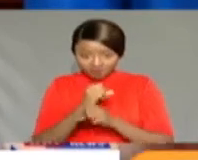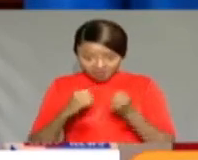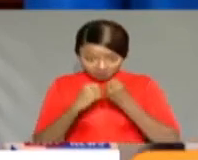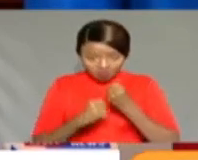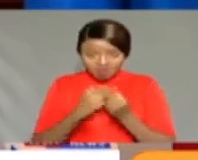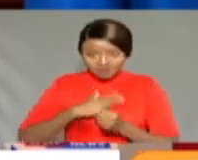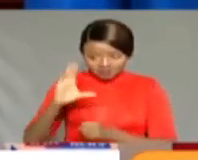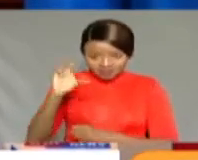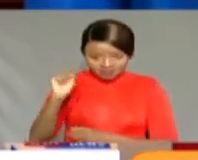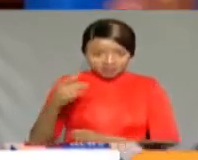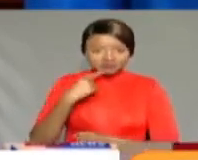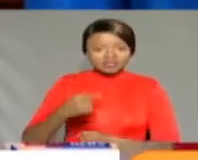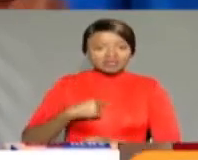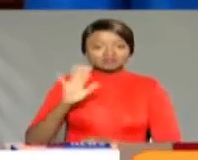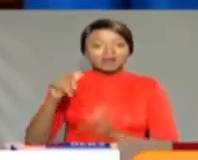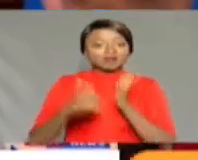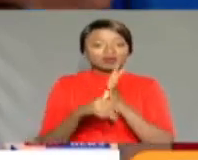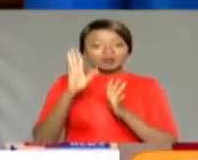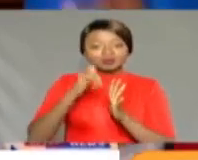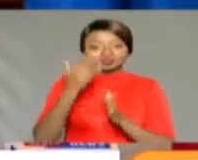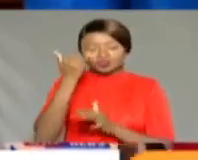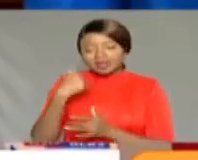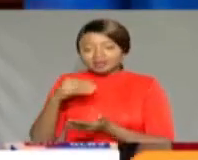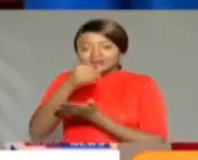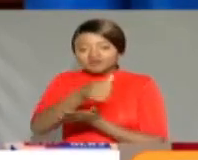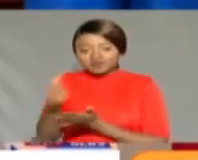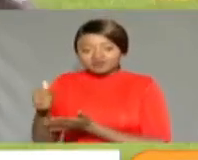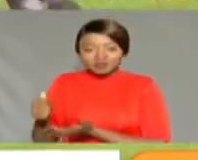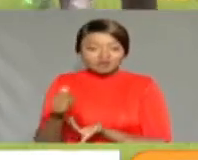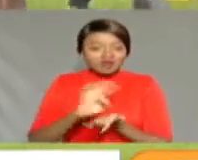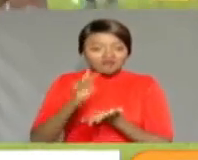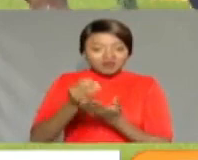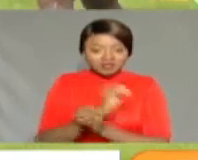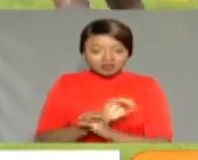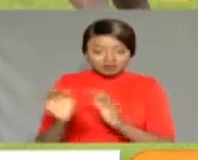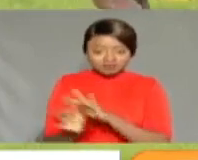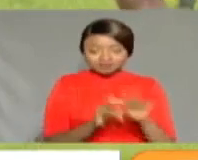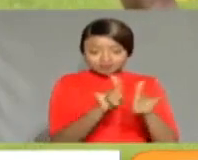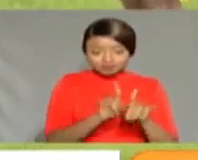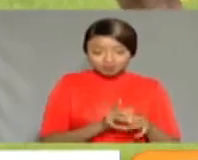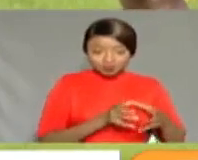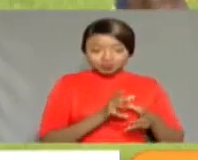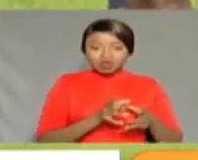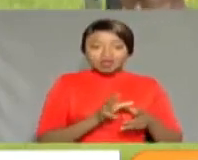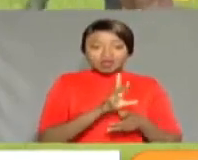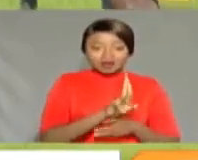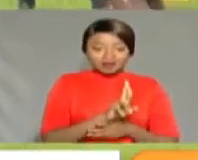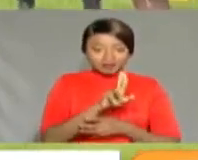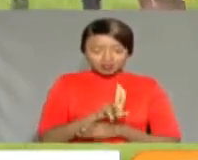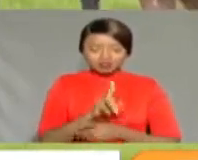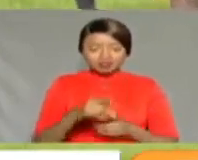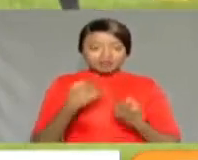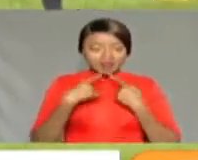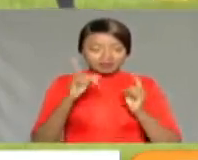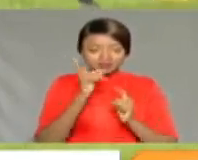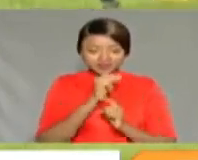shida yake ni nini. Kwa nini anazuia funding ya sportsmen kwa hii country? The Kenya Rugby Union, while naming the squad this morning, that will take